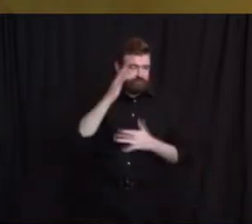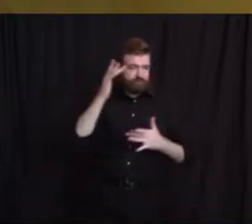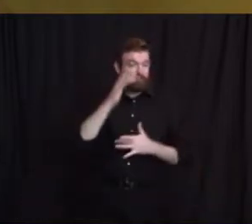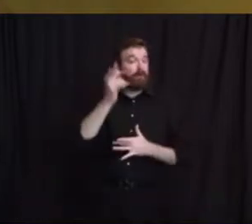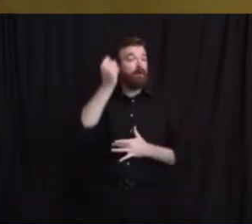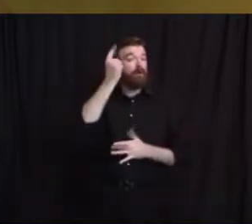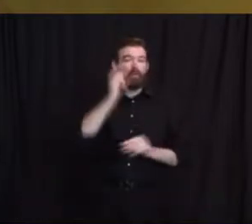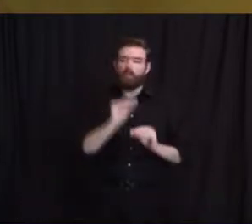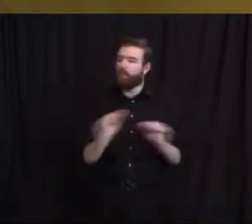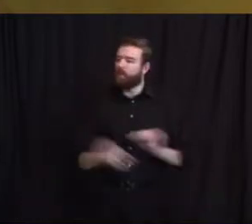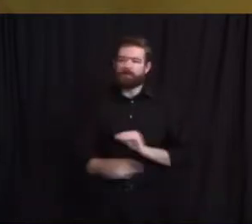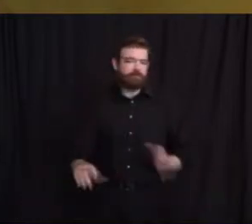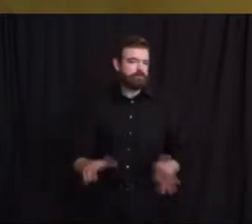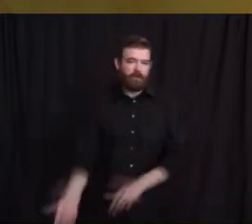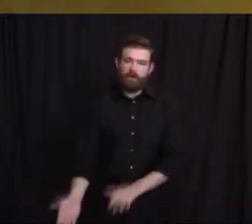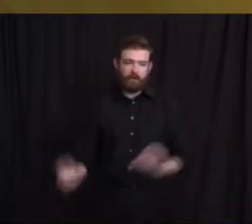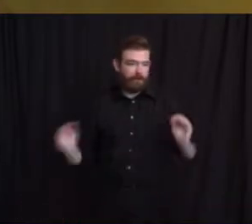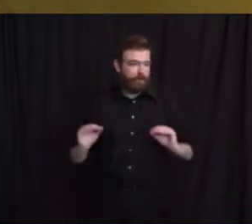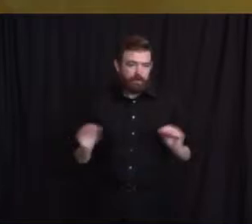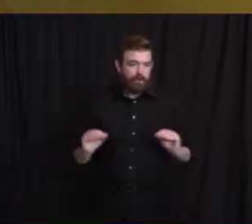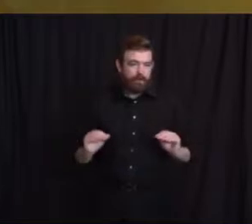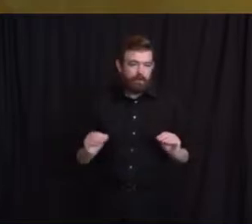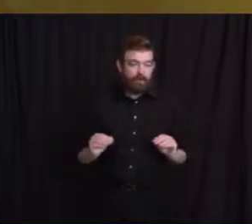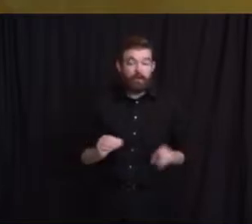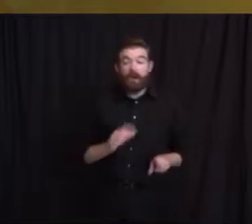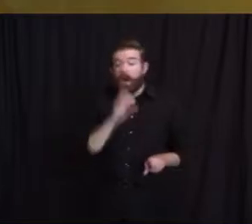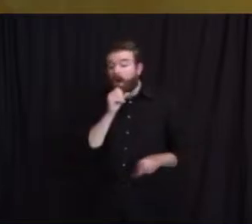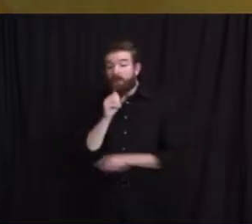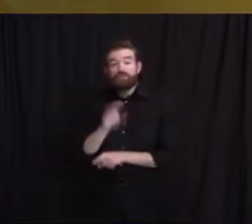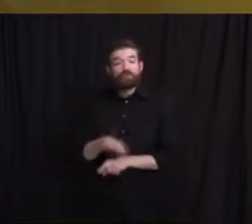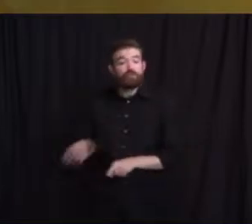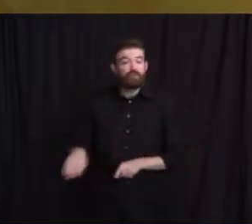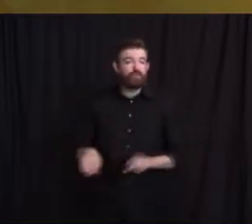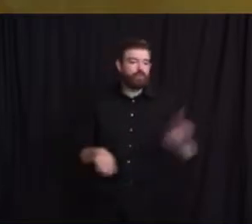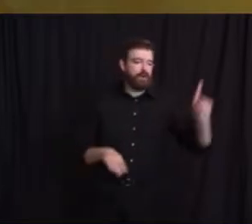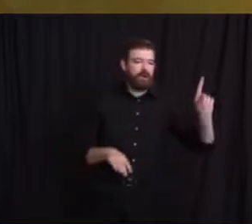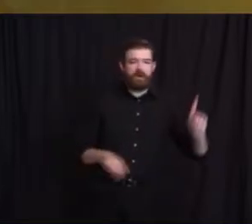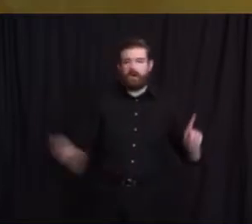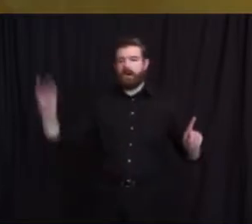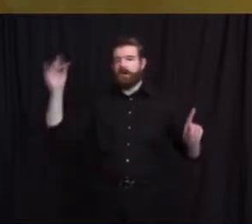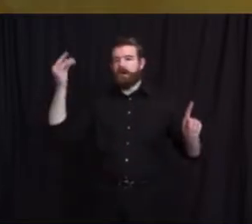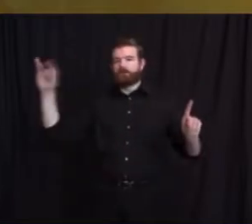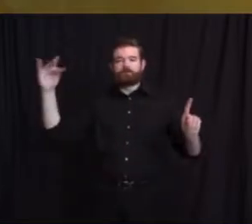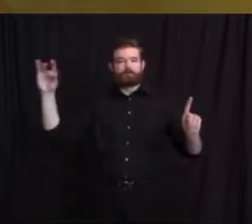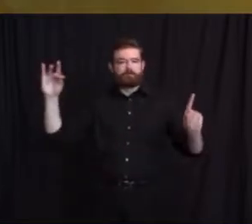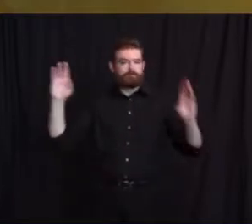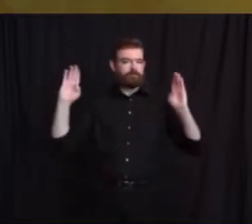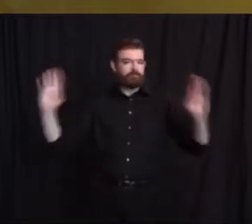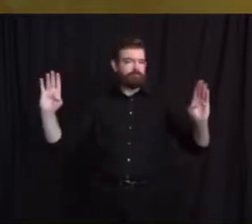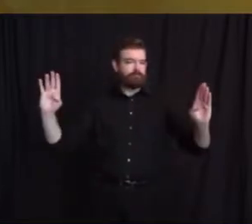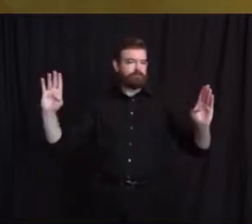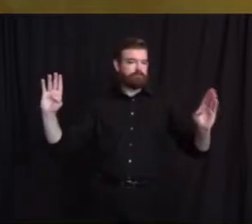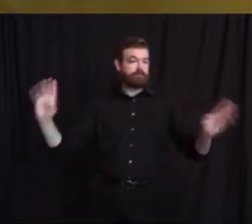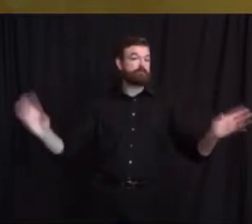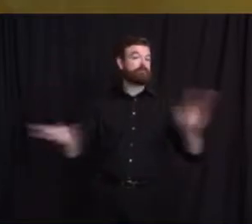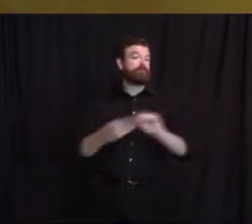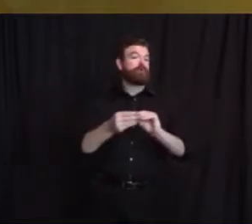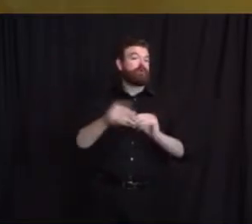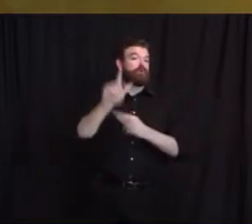children affected range from 1 to 18, and 18 of the 26 have tested positive